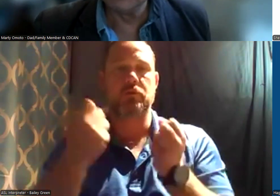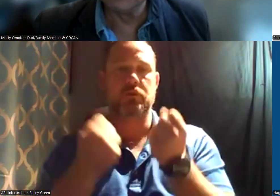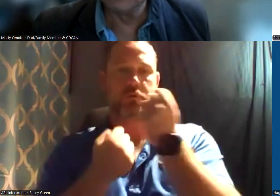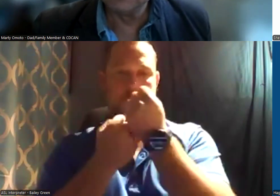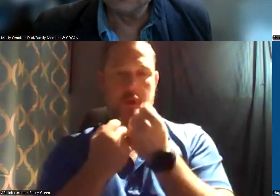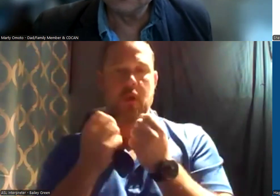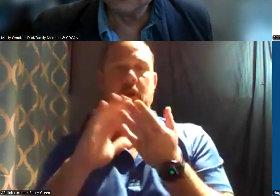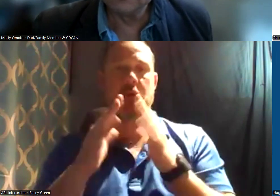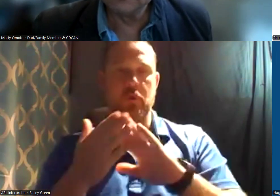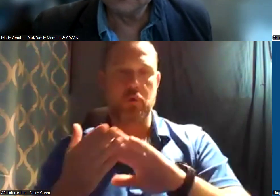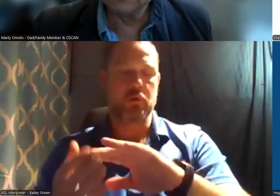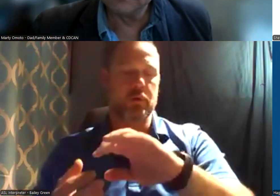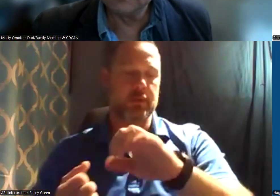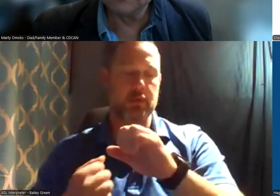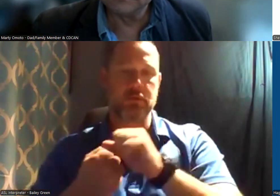community support